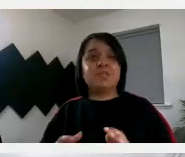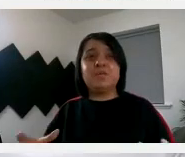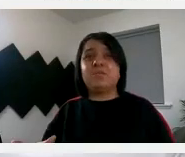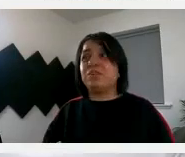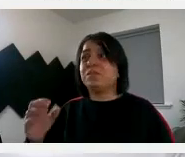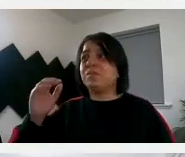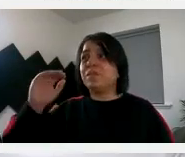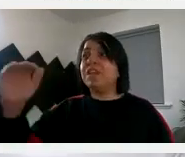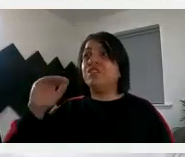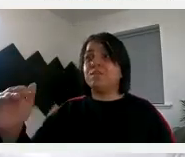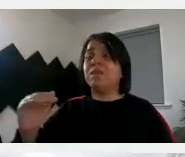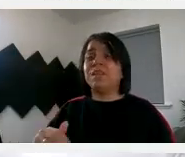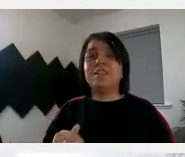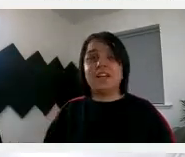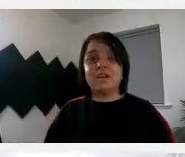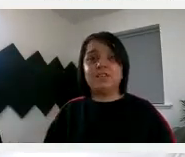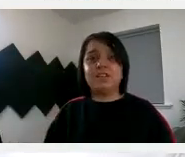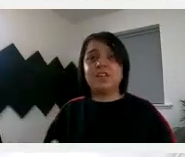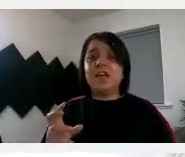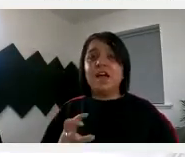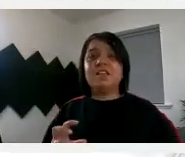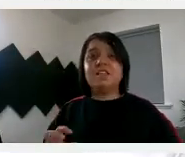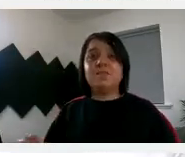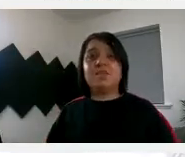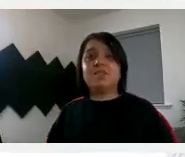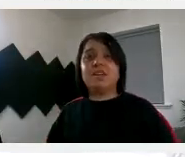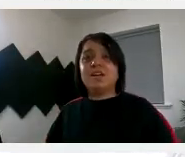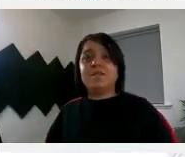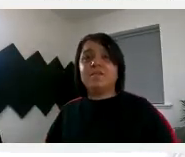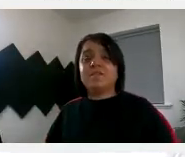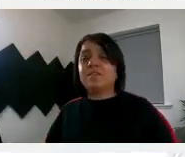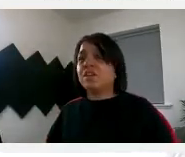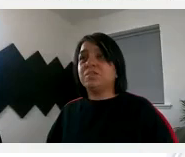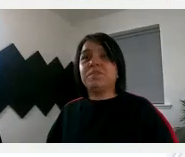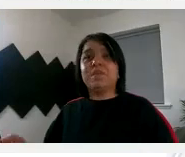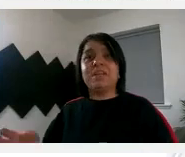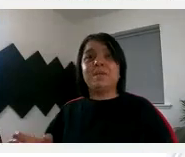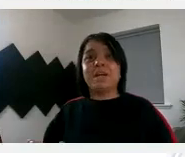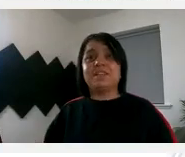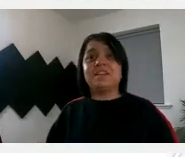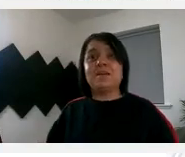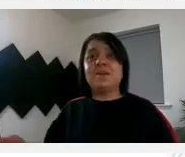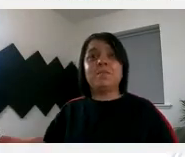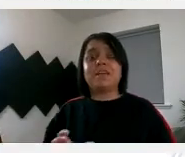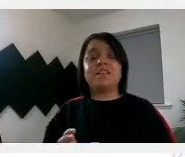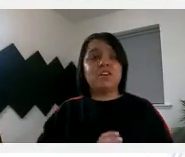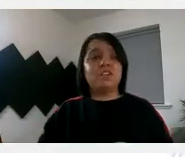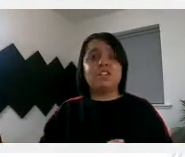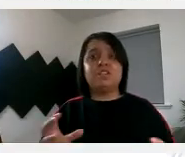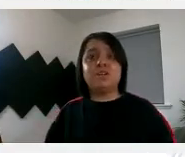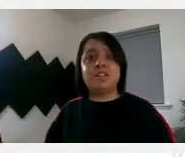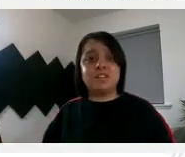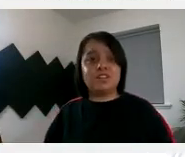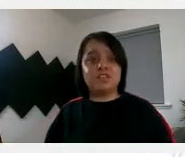220,000 people each speak these languages. And this is because there's lots of people from India and Pakistan came here back in the 19th